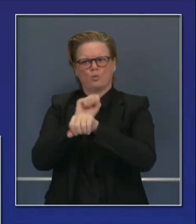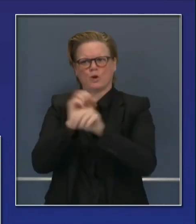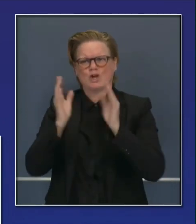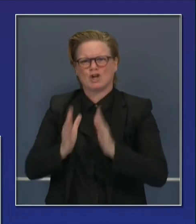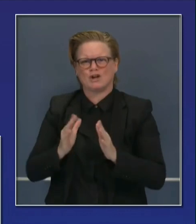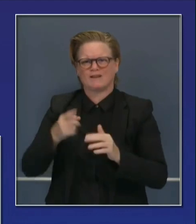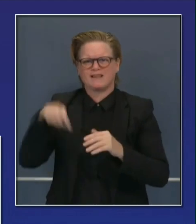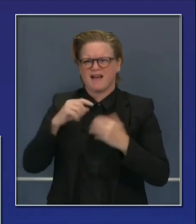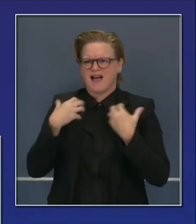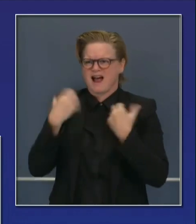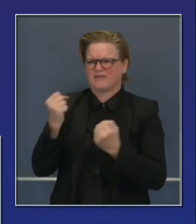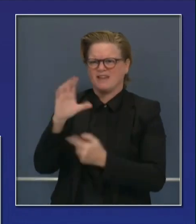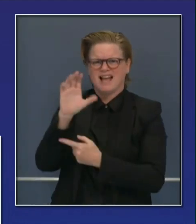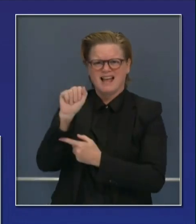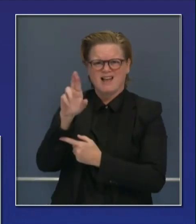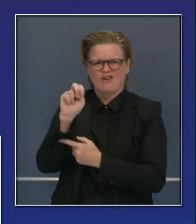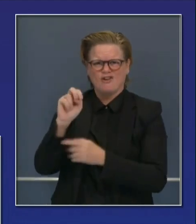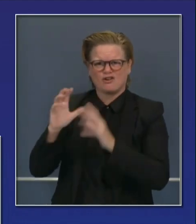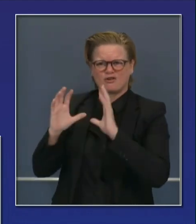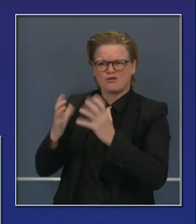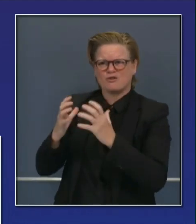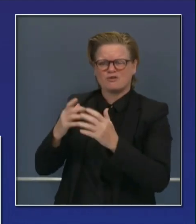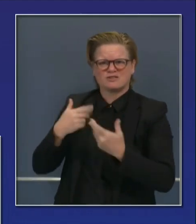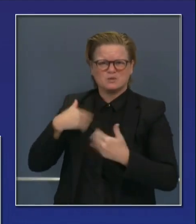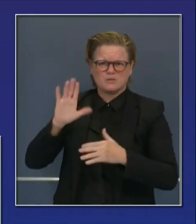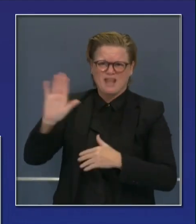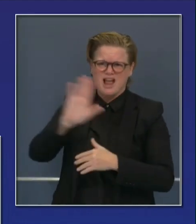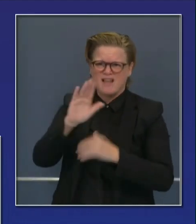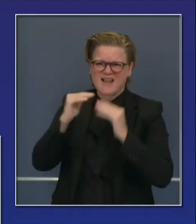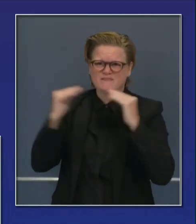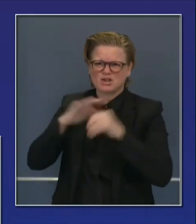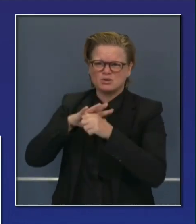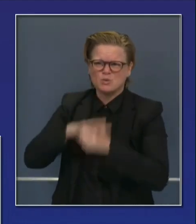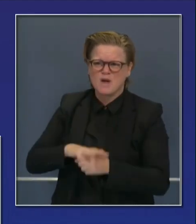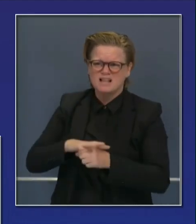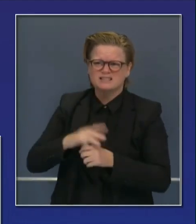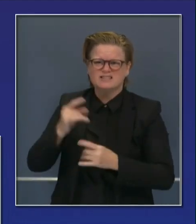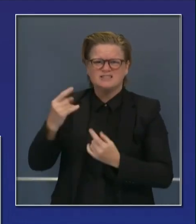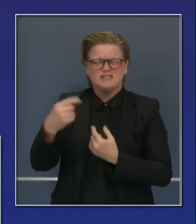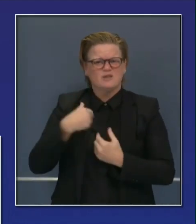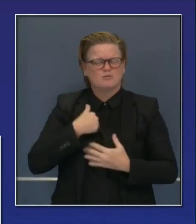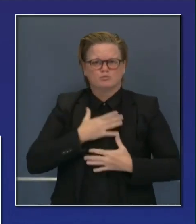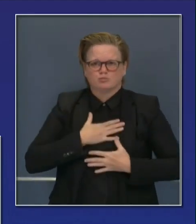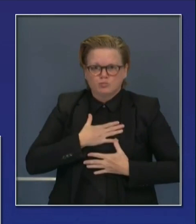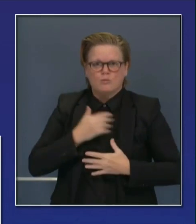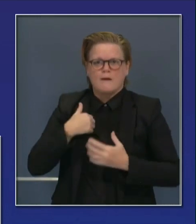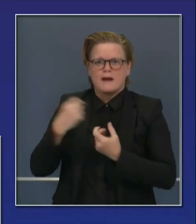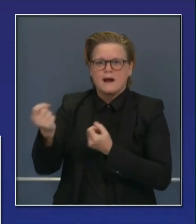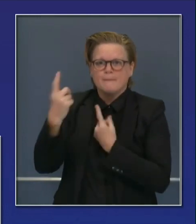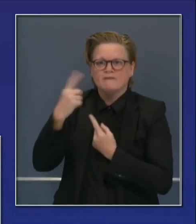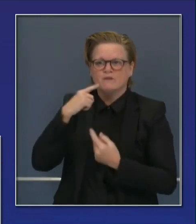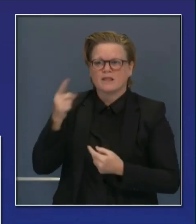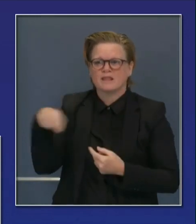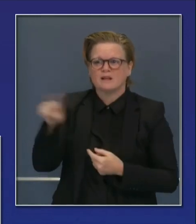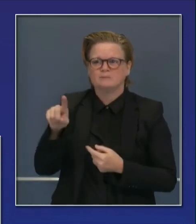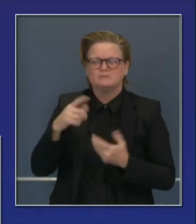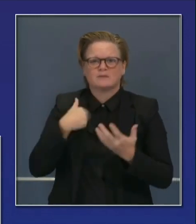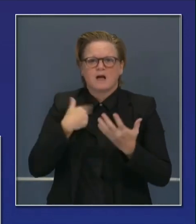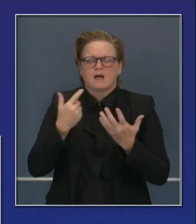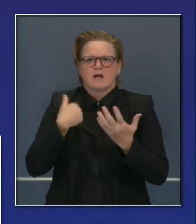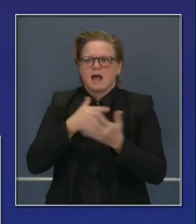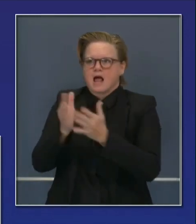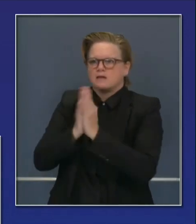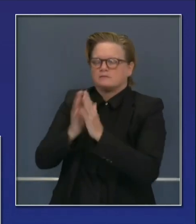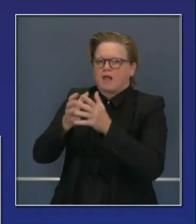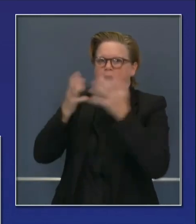you talk about stress, you talk about the need to be empathetic. We have asked so much of our frontline